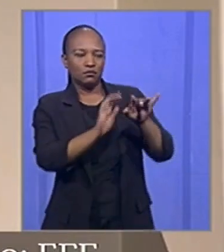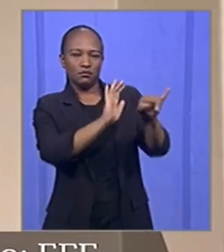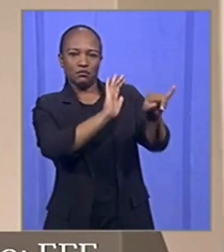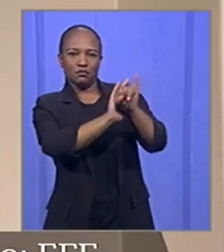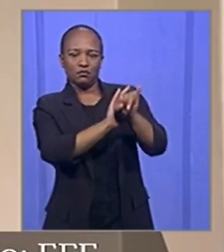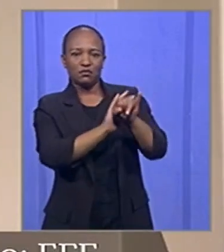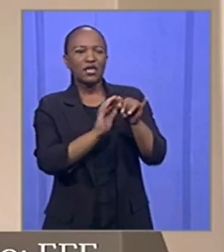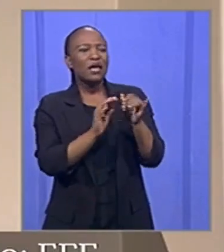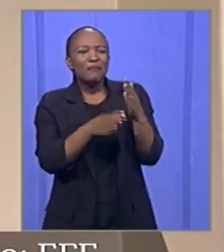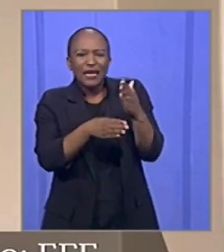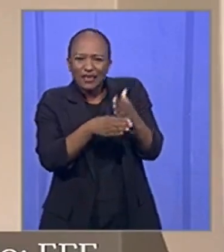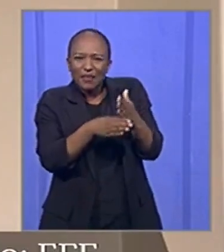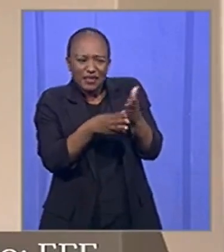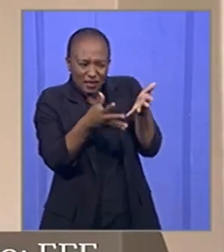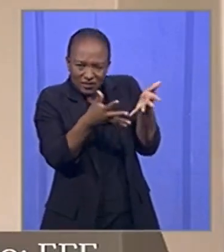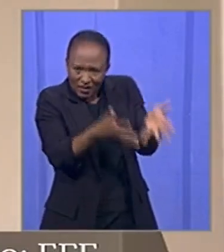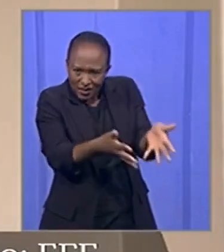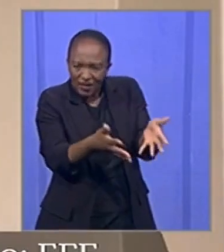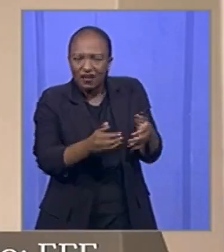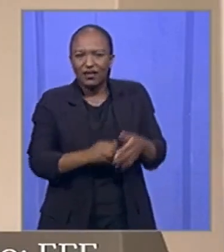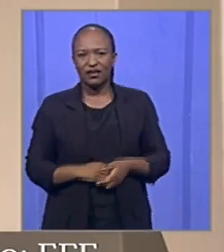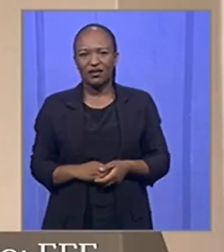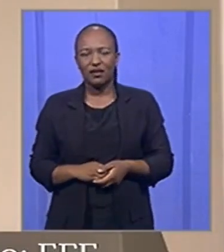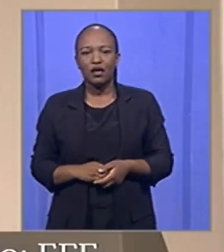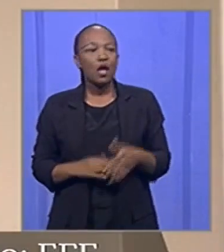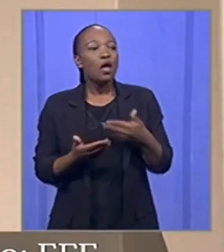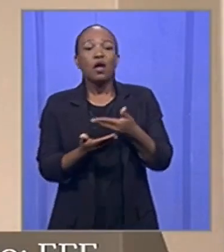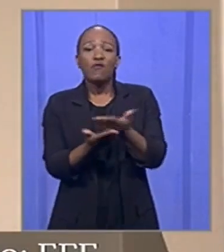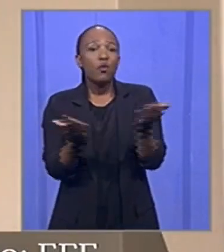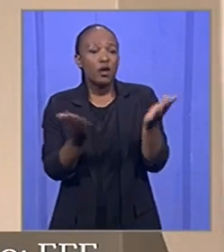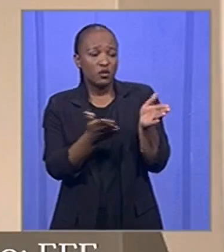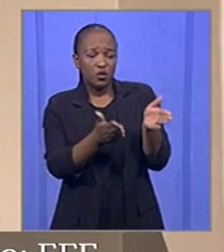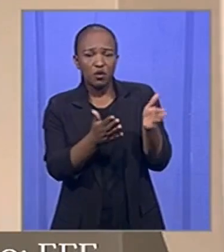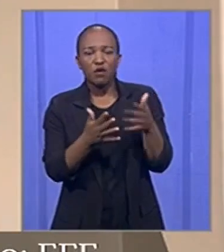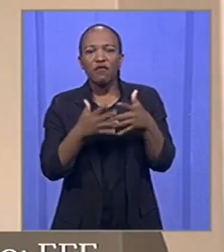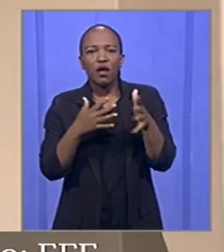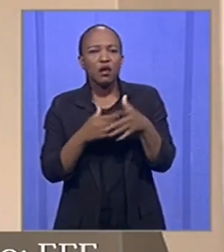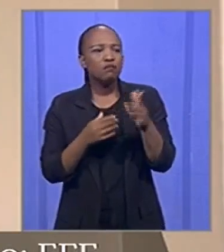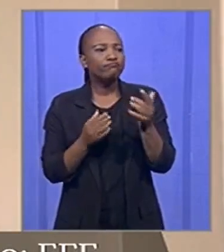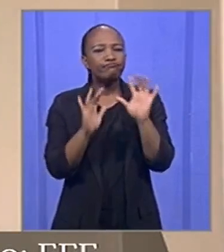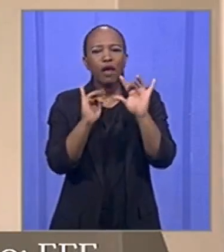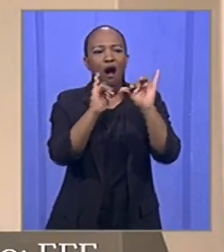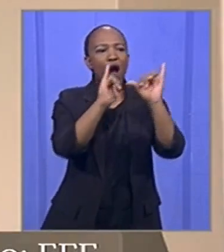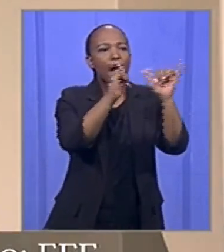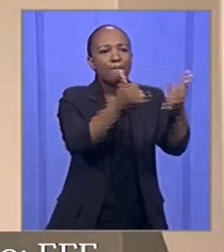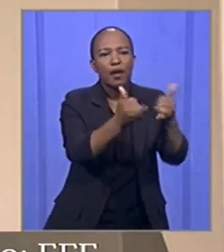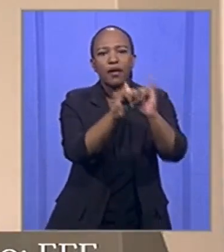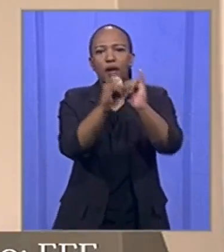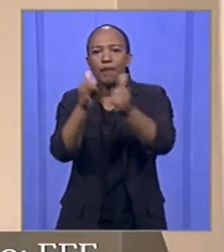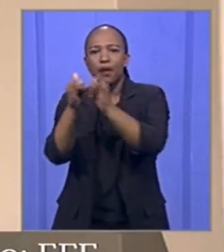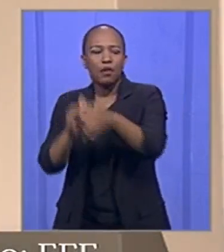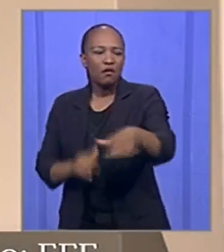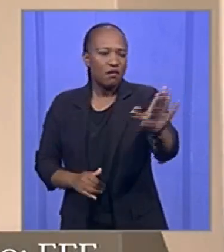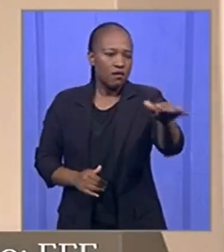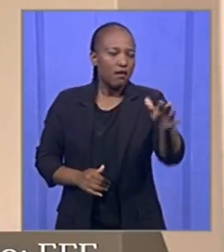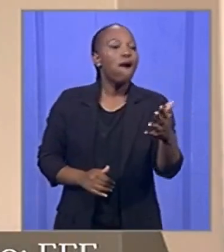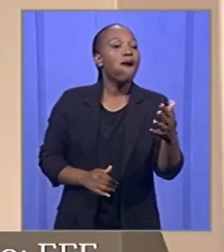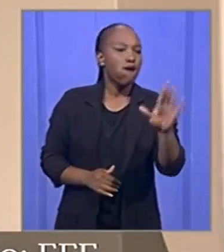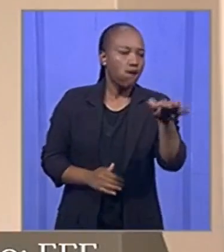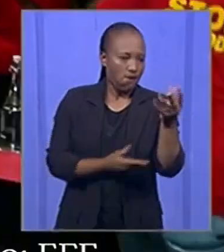modus operandi. They operate like that everywhere. Whenever they service providers, they go and collect money in the name